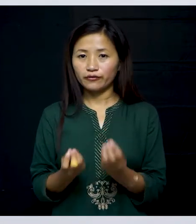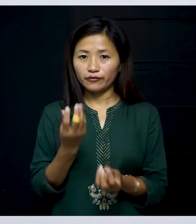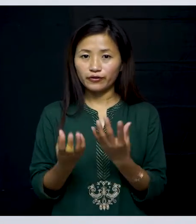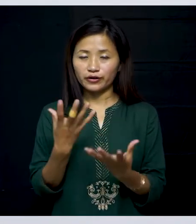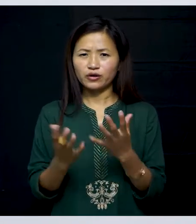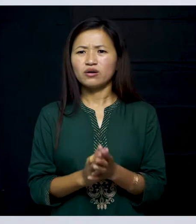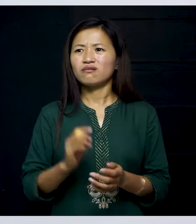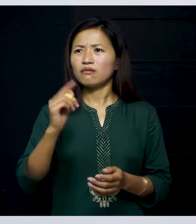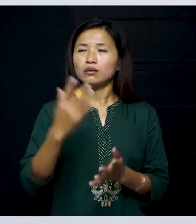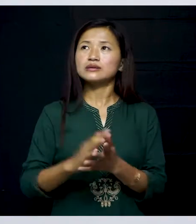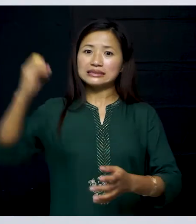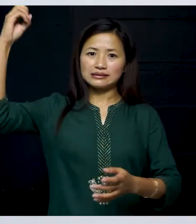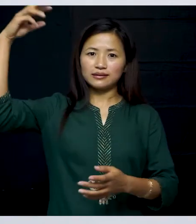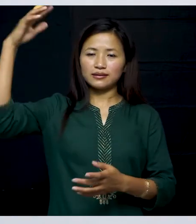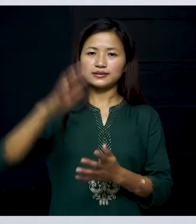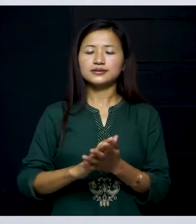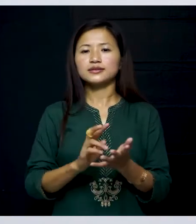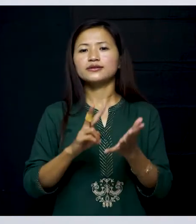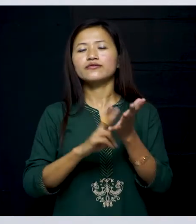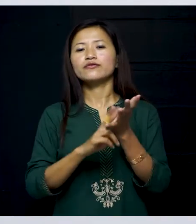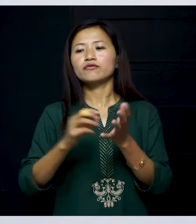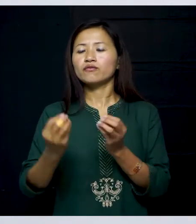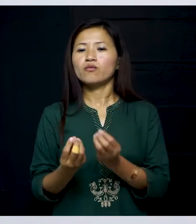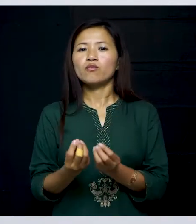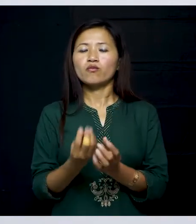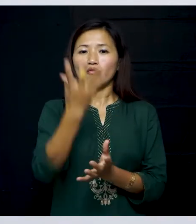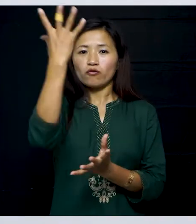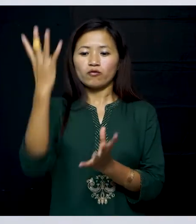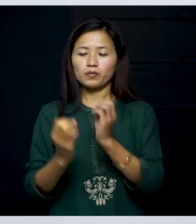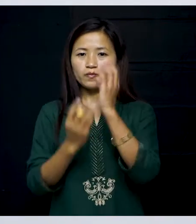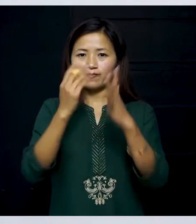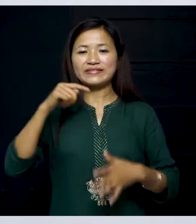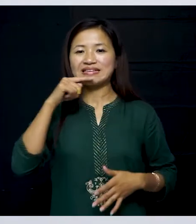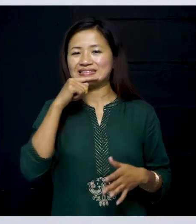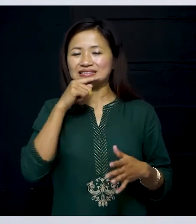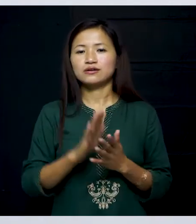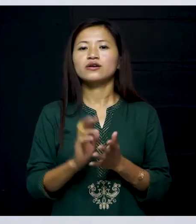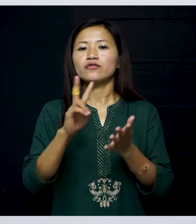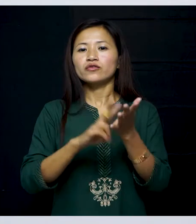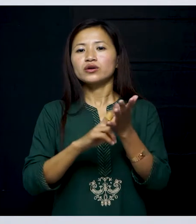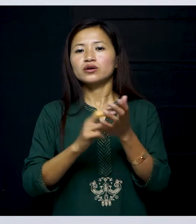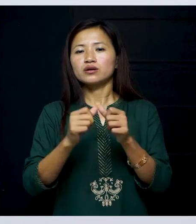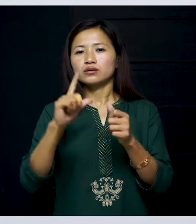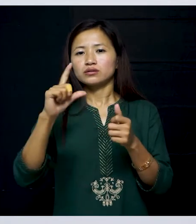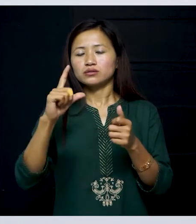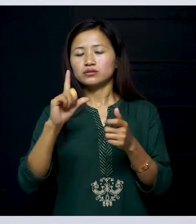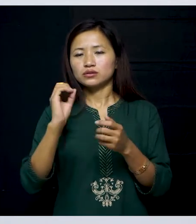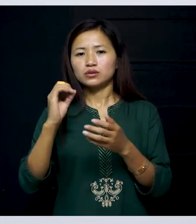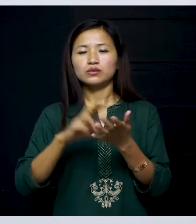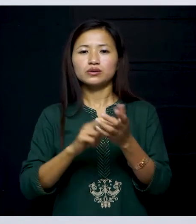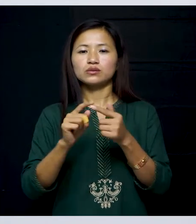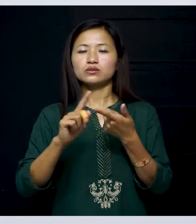right? Lightnings and volcanoes where heat is produced, where fire is produced. When there is a lightning, we know that